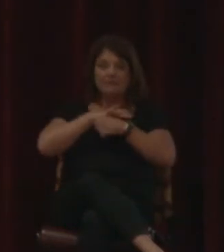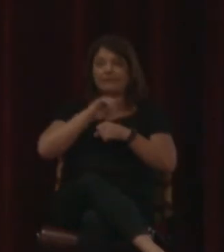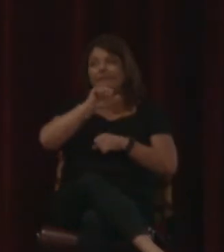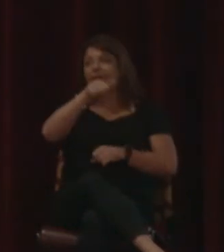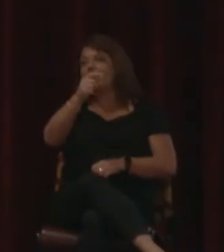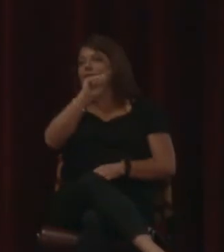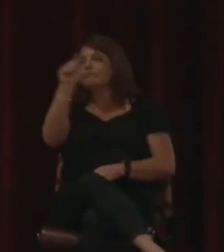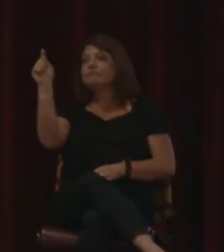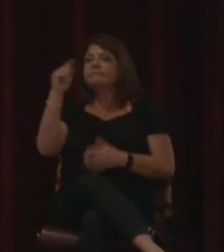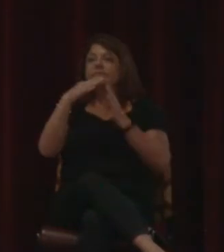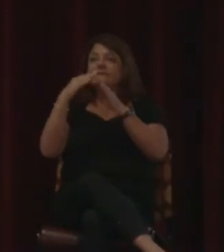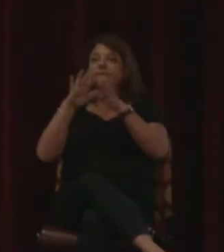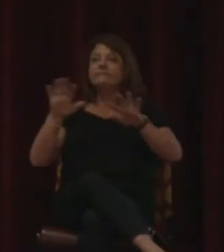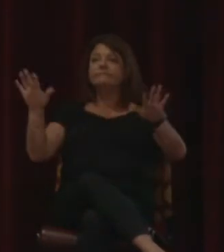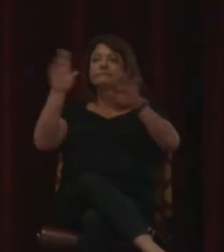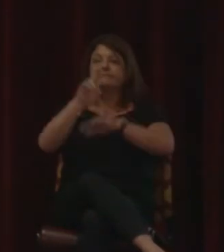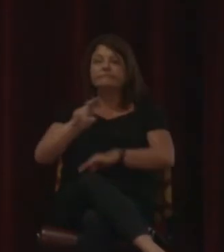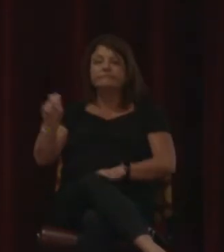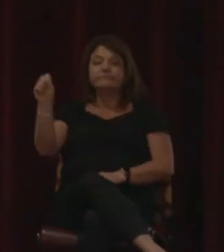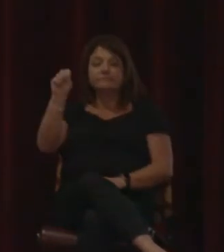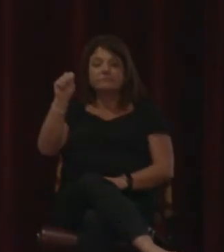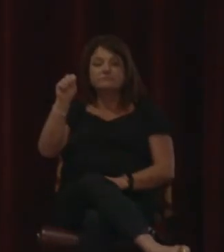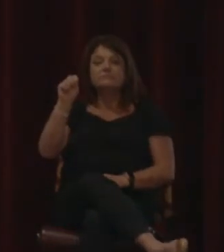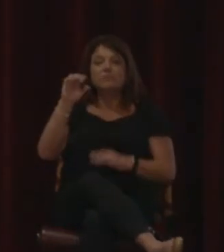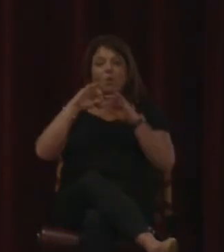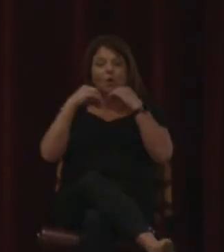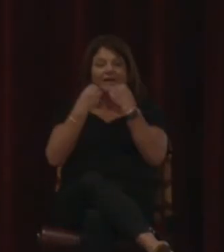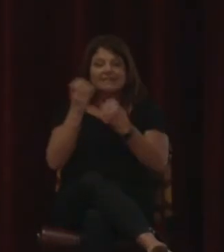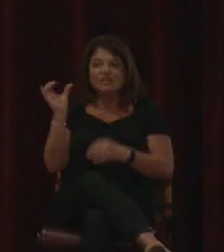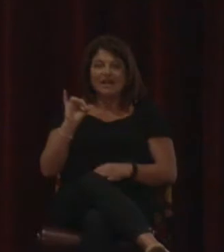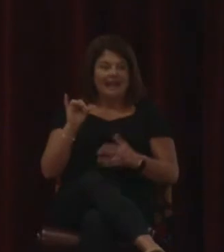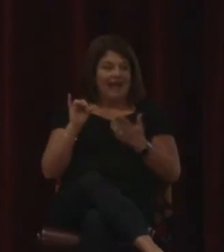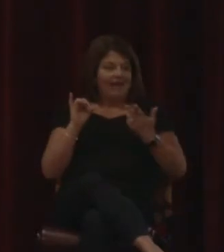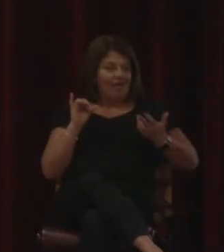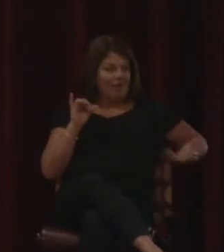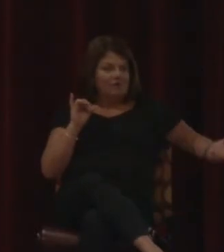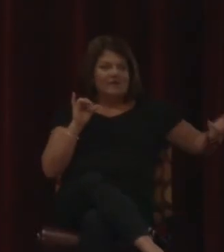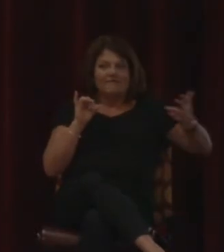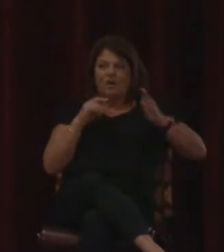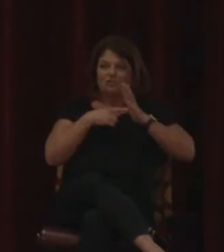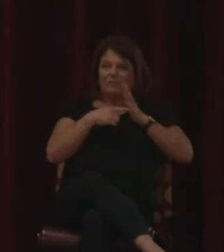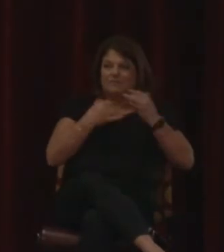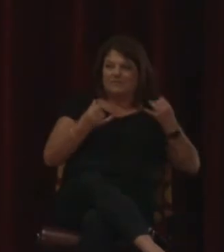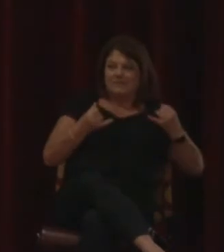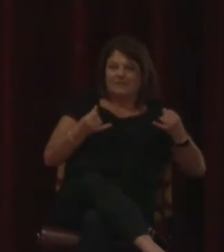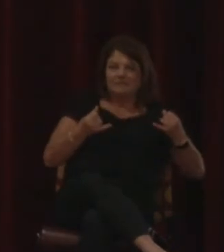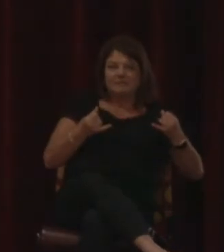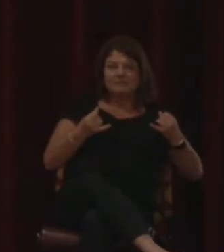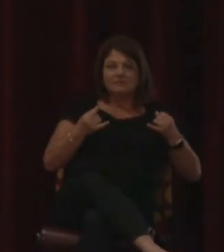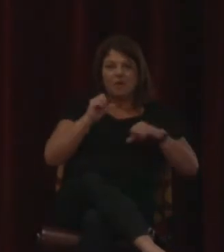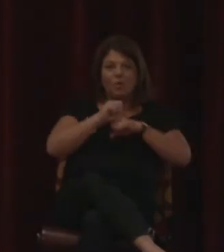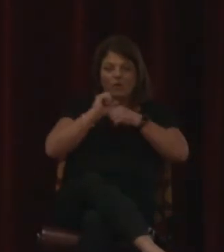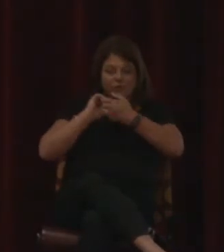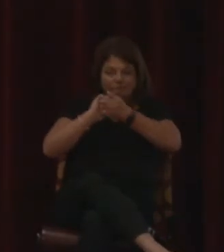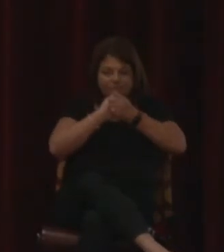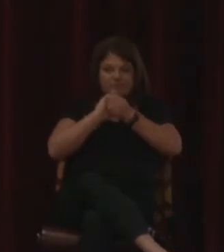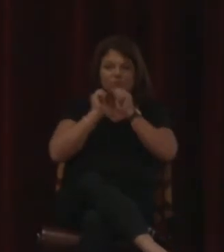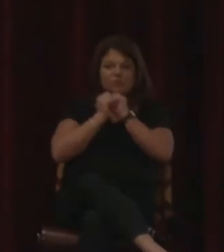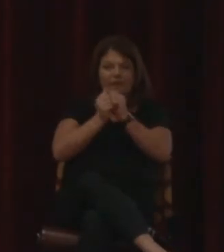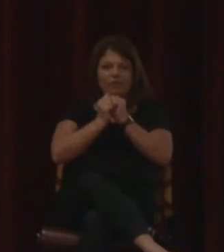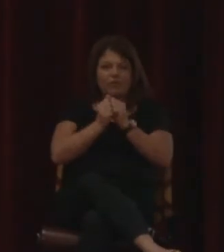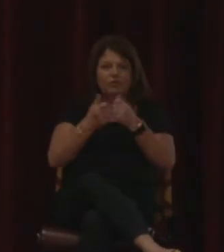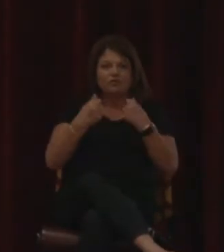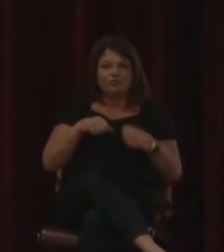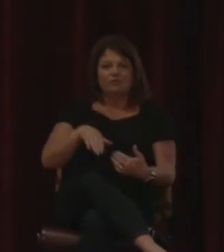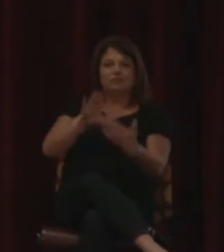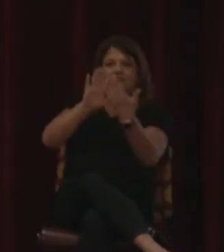the United States, you know, it's organizations like those of us here represented today working together to address